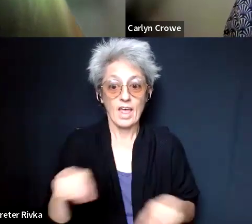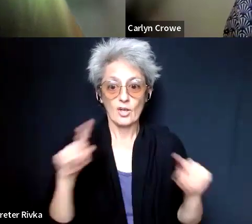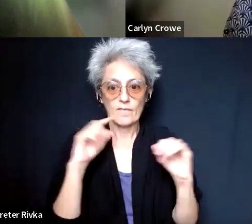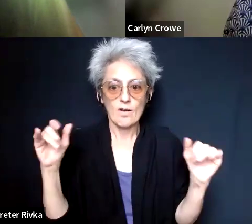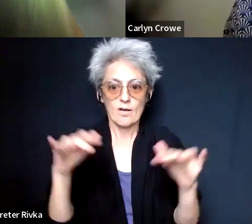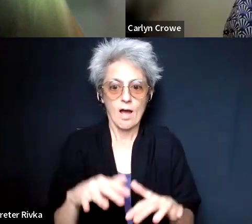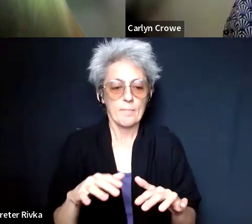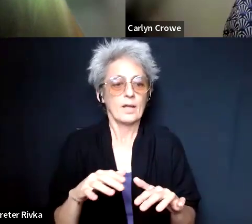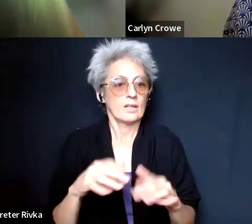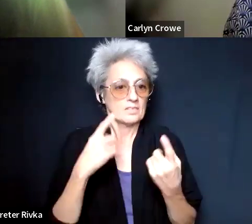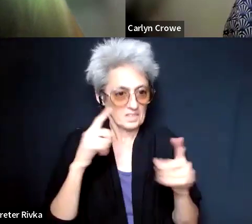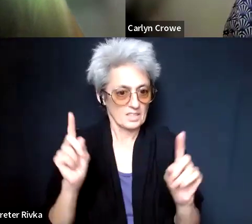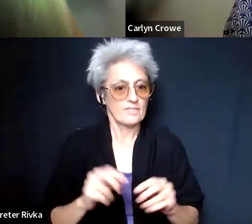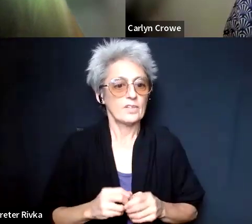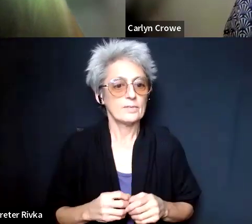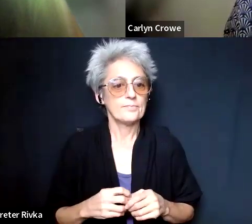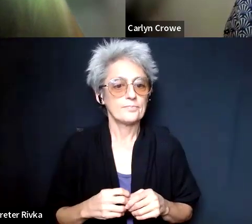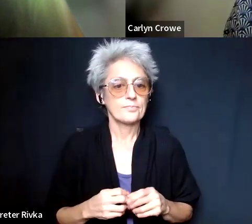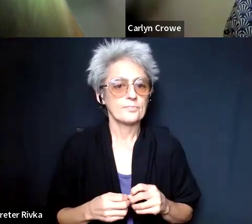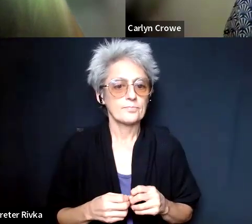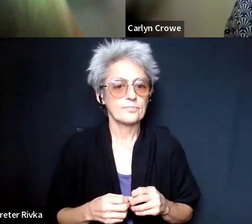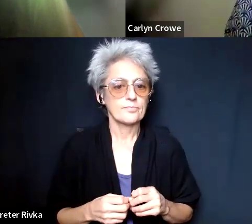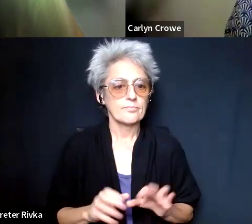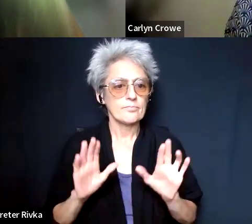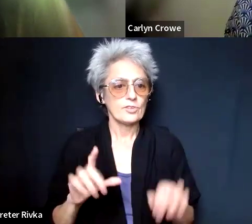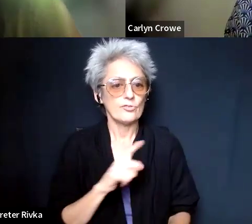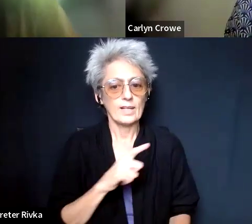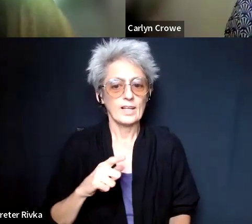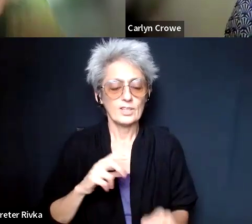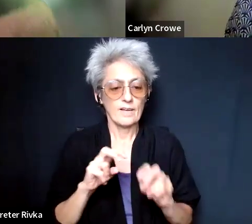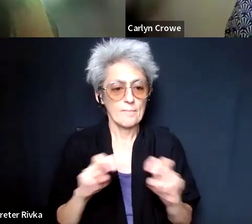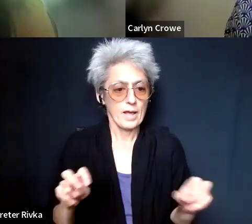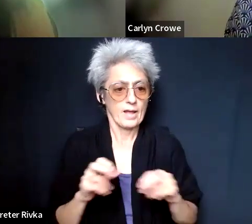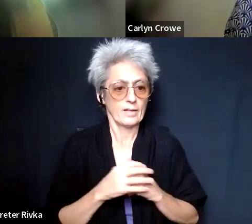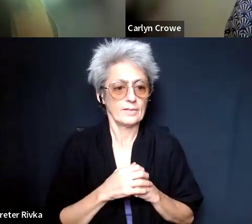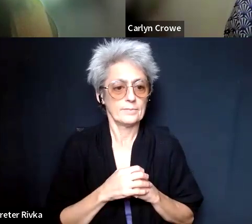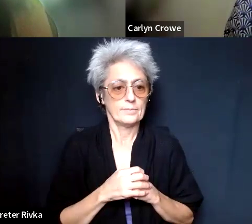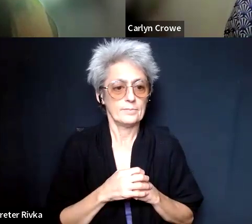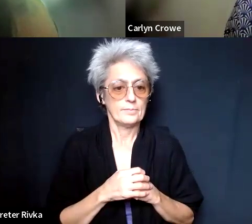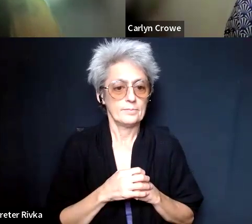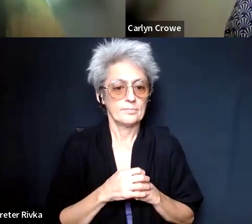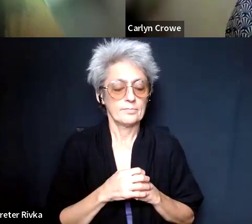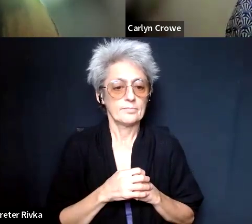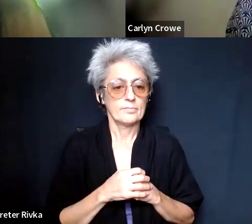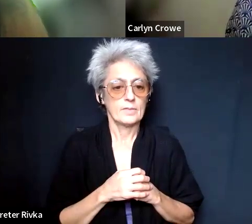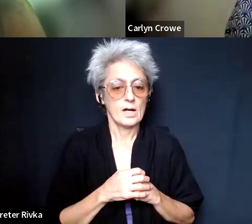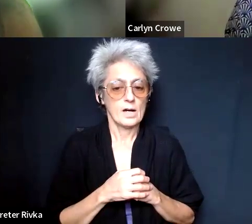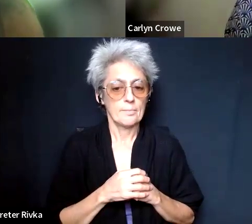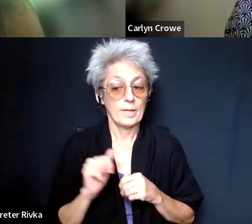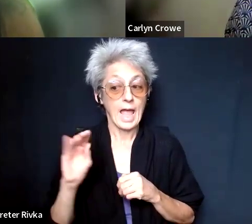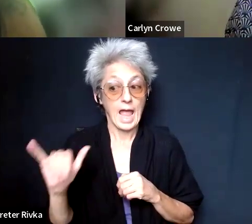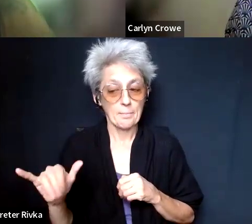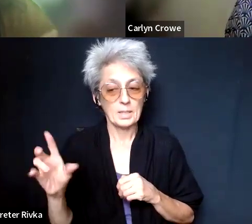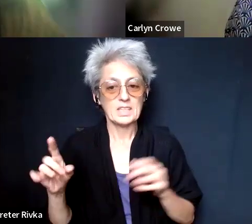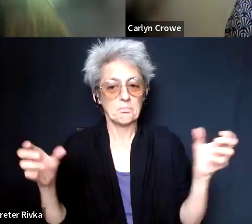success. We had a great legislative panel that Amy pulled together, and